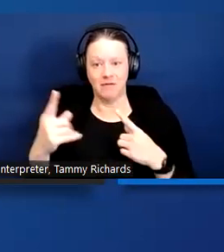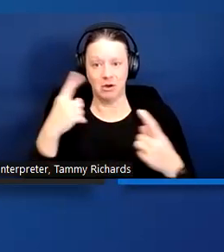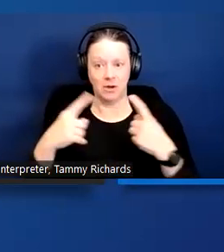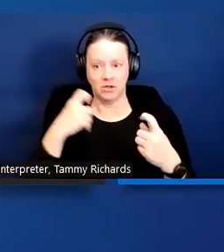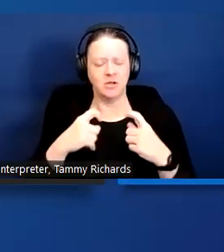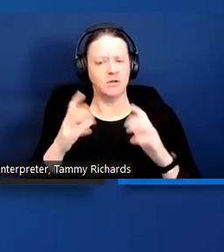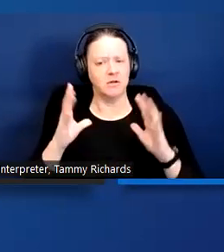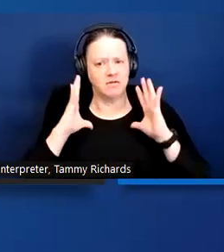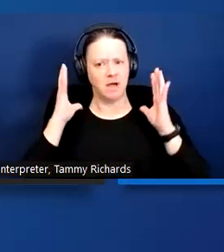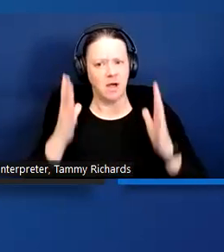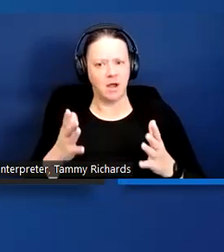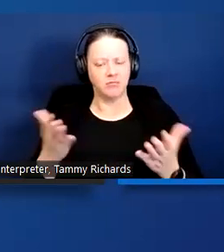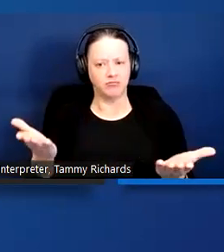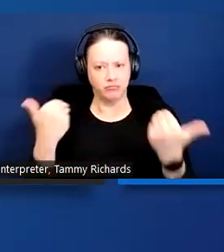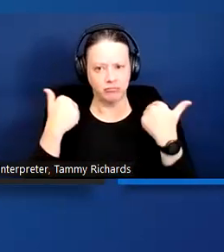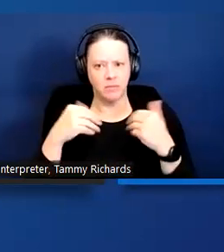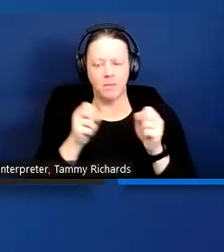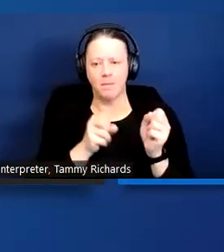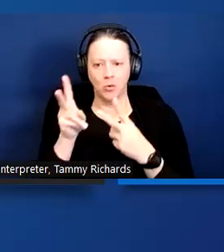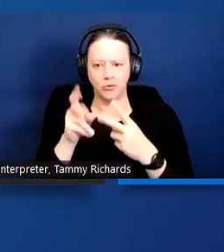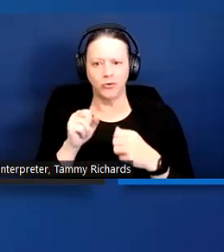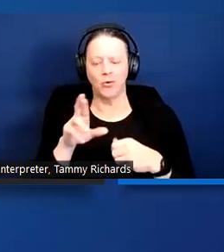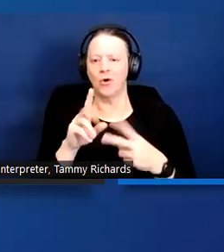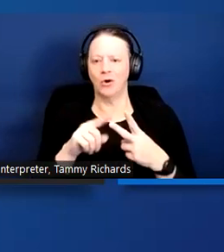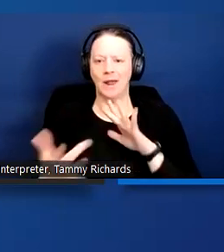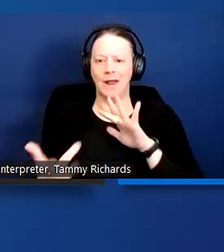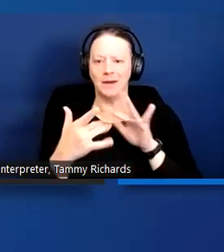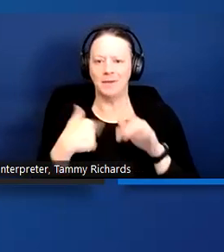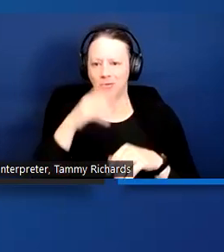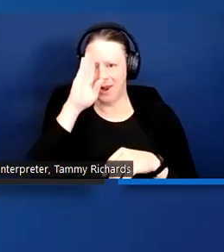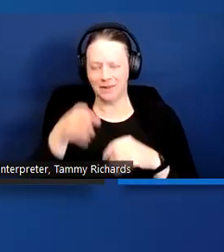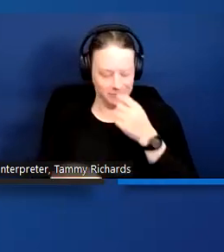this, please feel free to post them or contact me directly